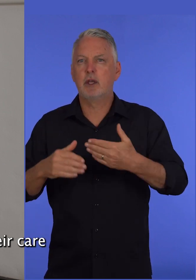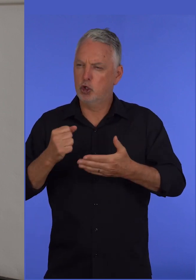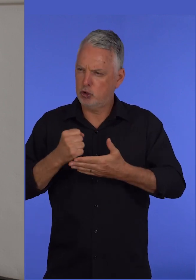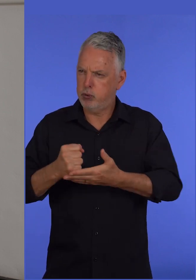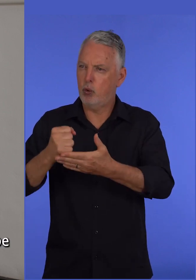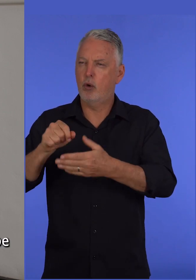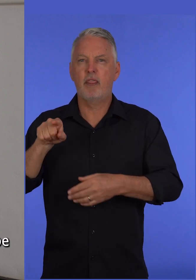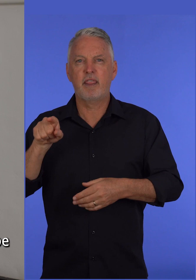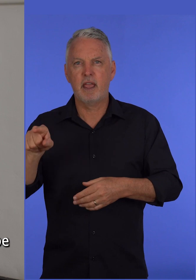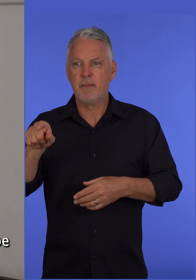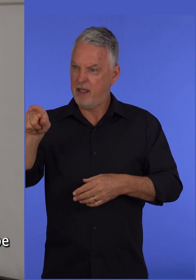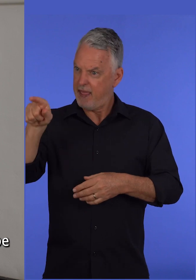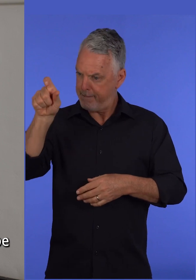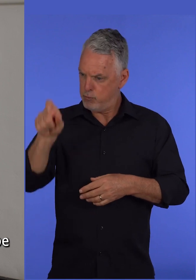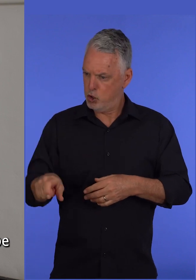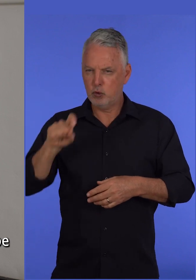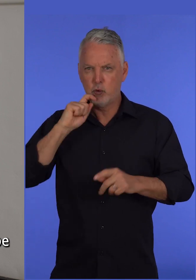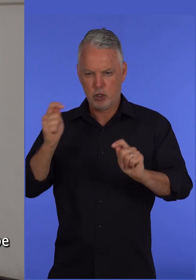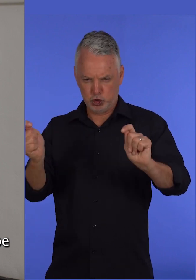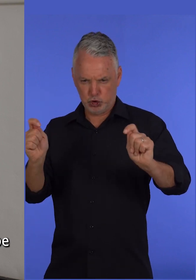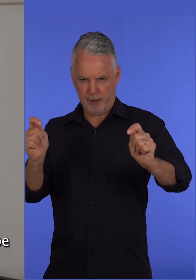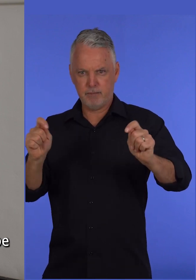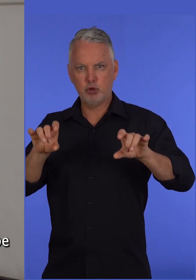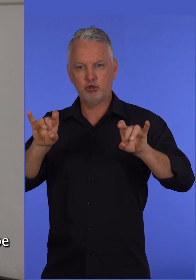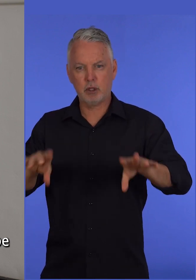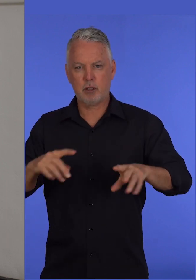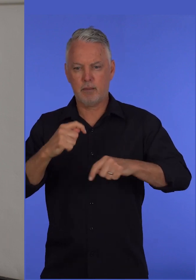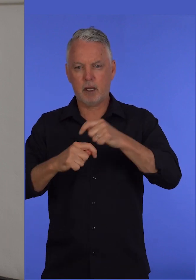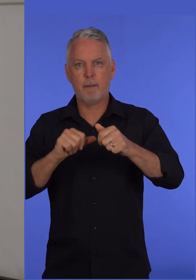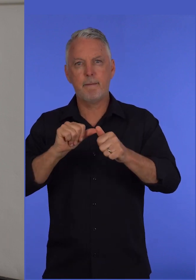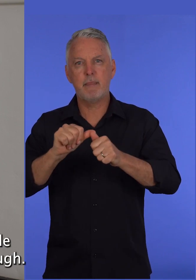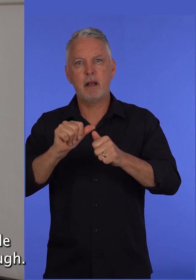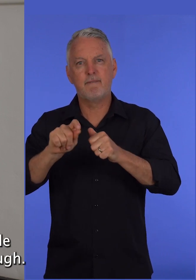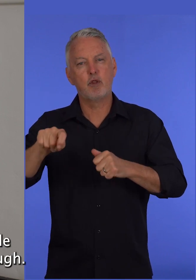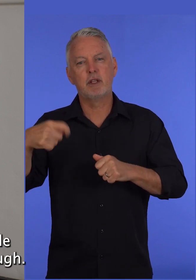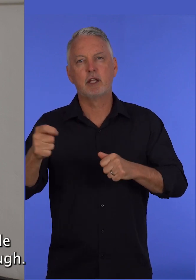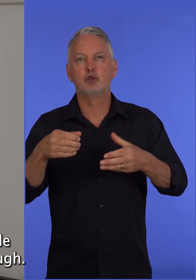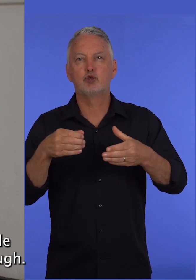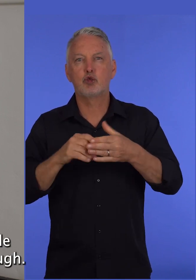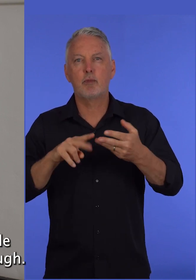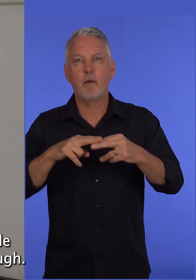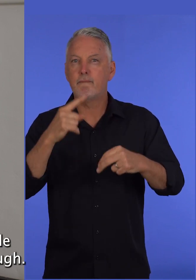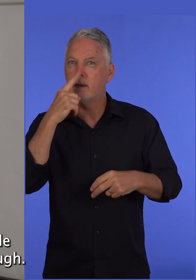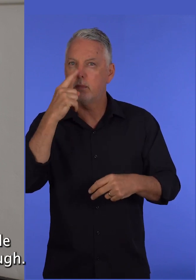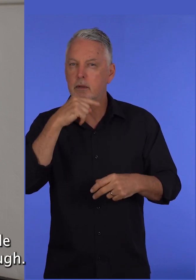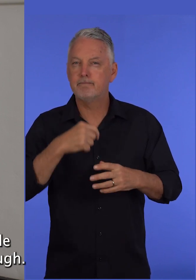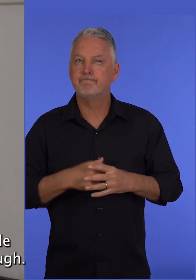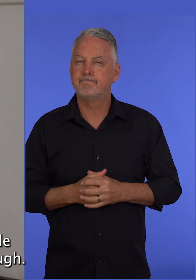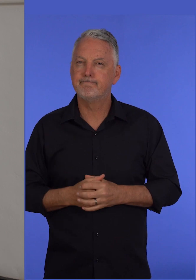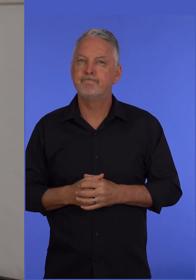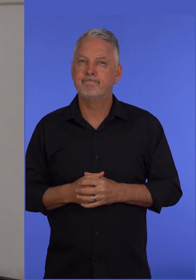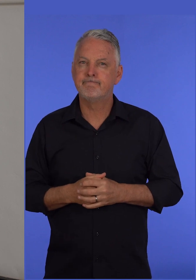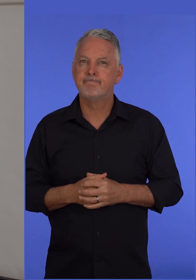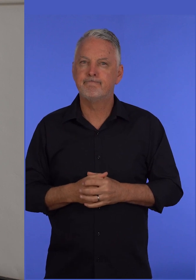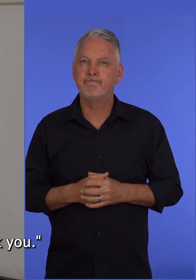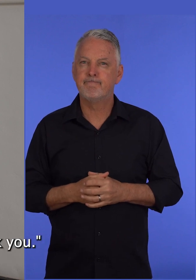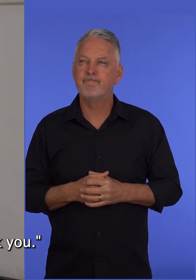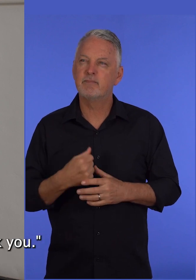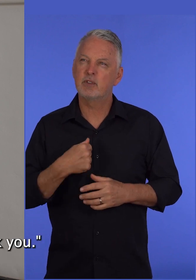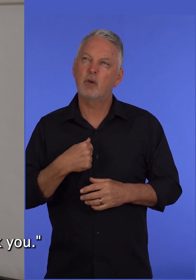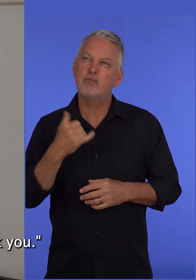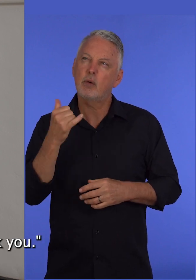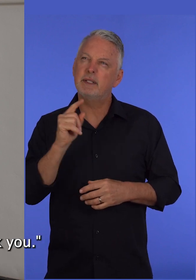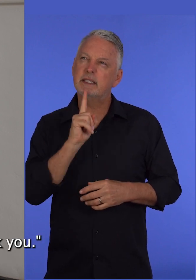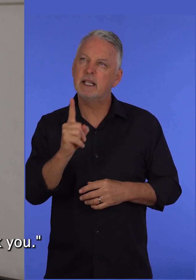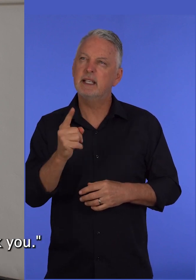and support, is the person that will shape this country to be better for the next group of people with disabilities coming through.